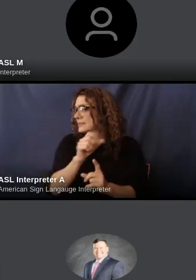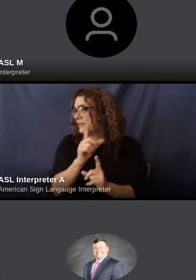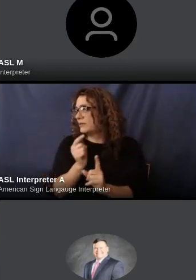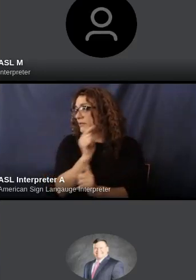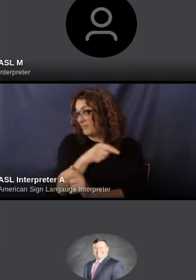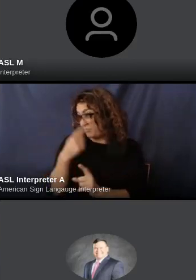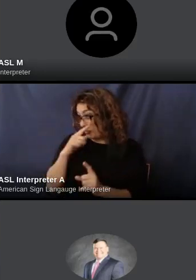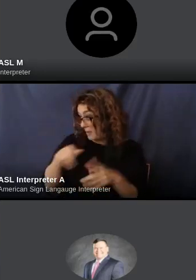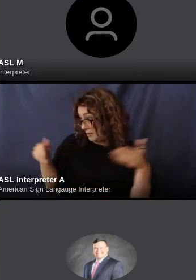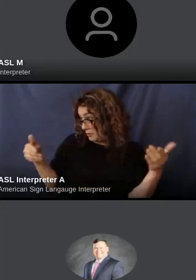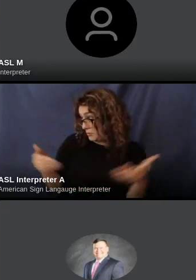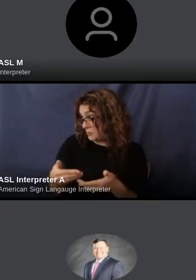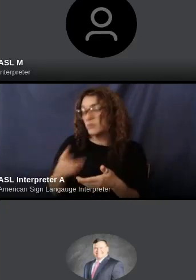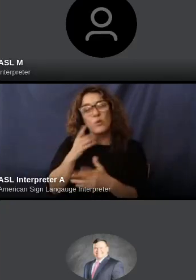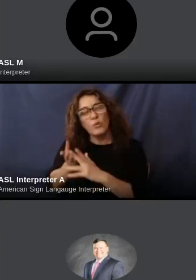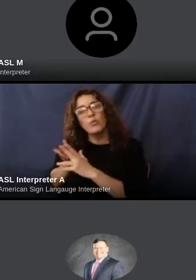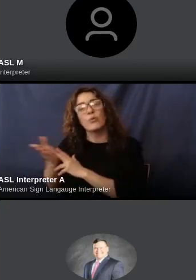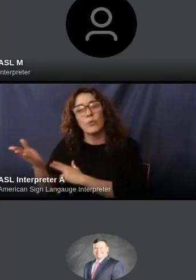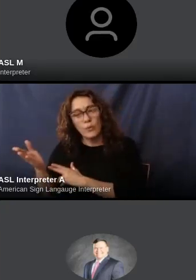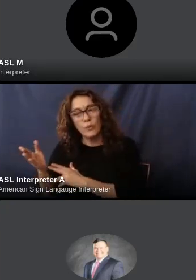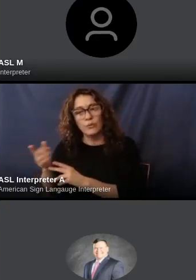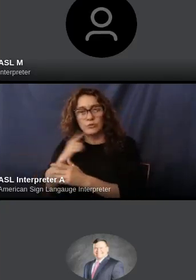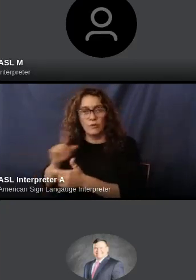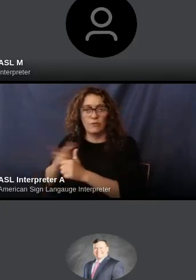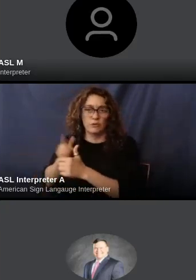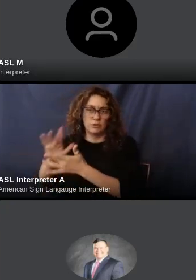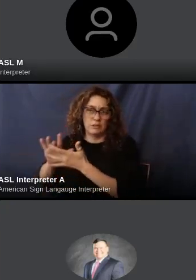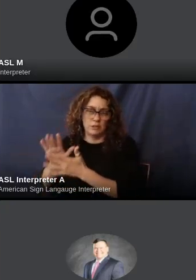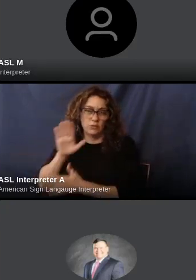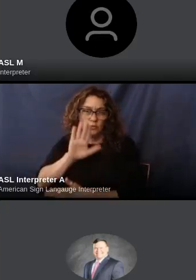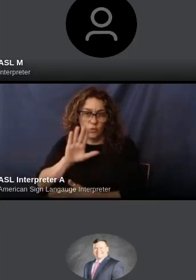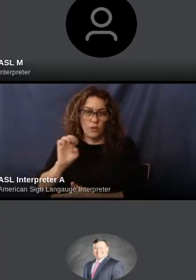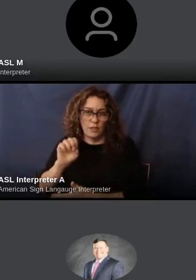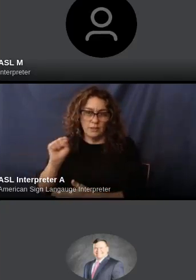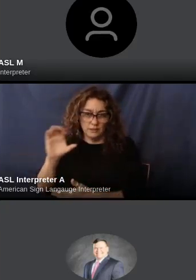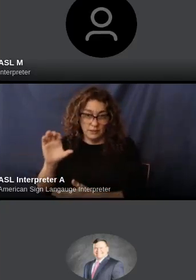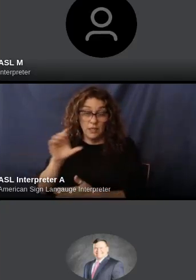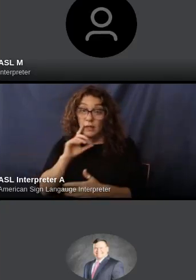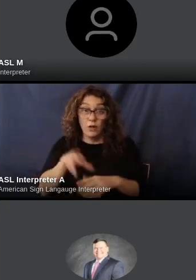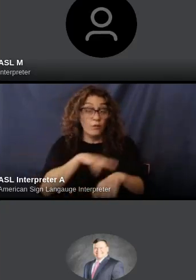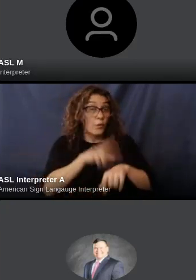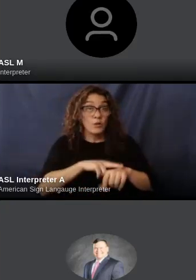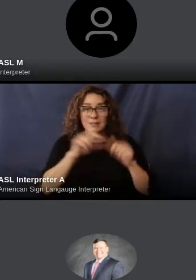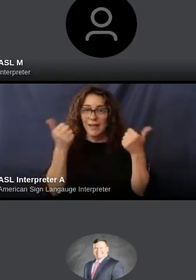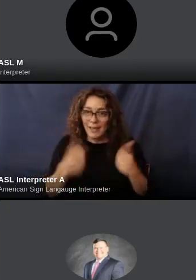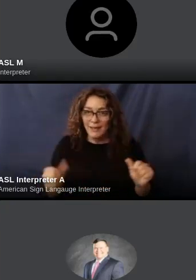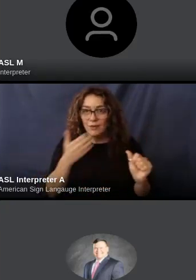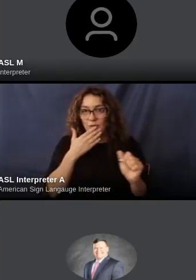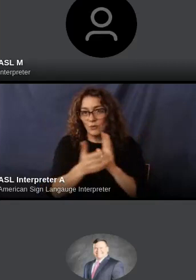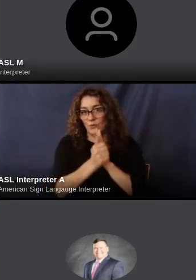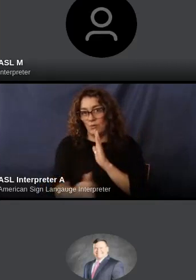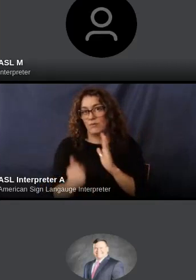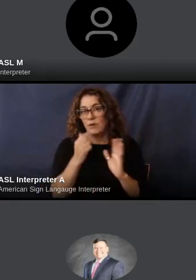whatever it takes to make sure that you're getting the information that you need from whatever qualified resource that is.